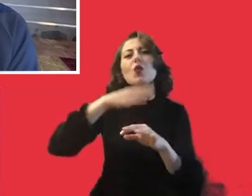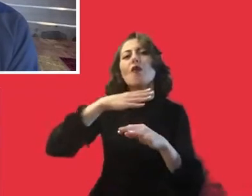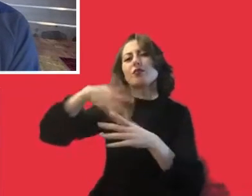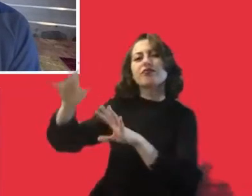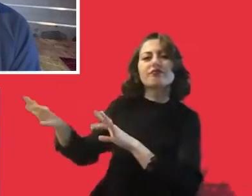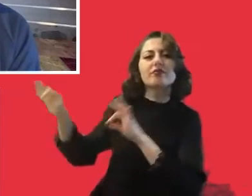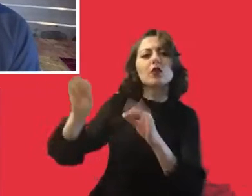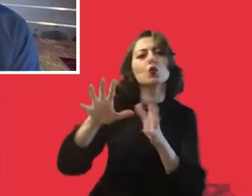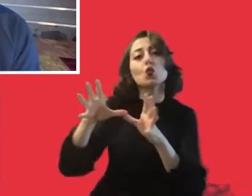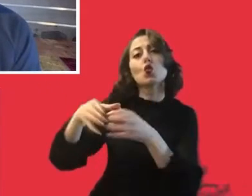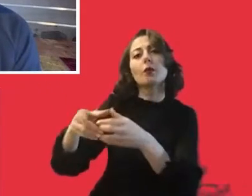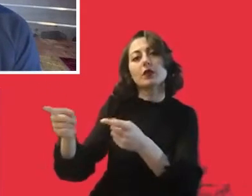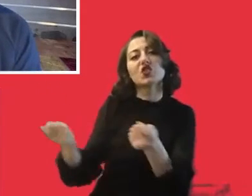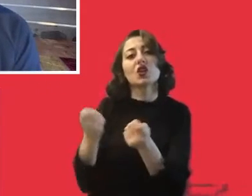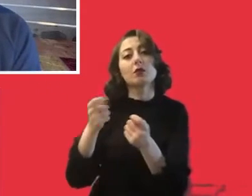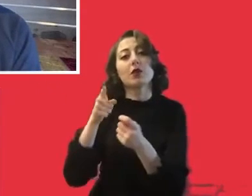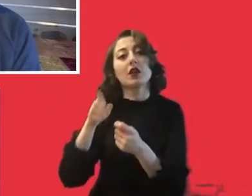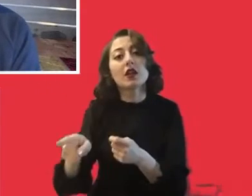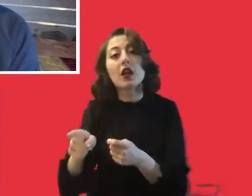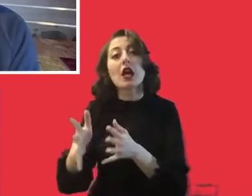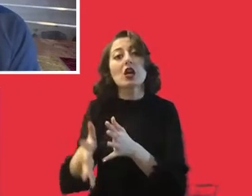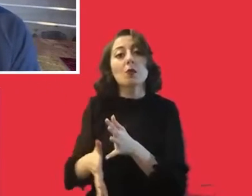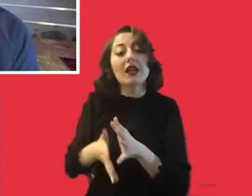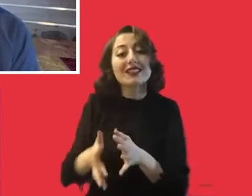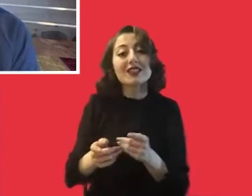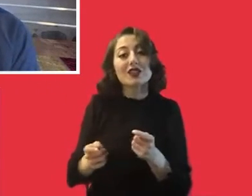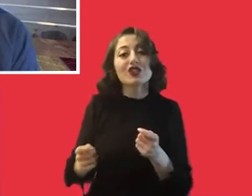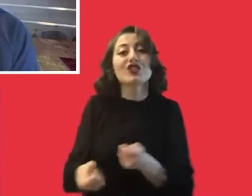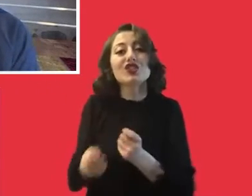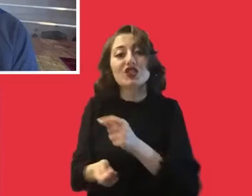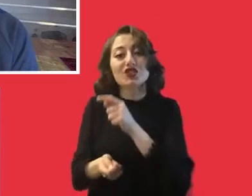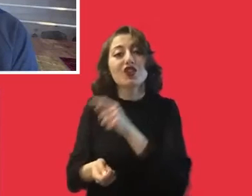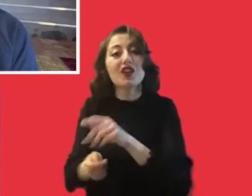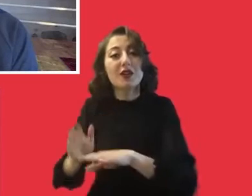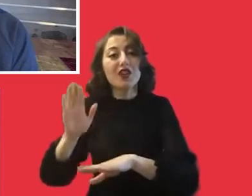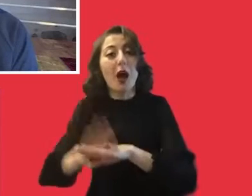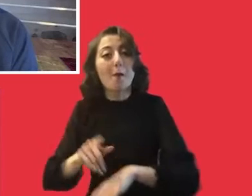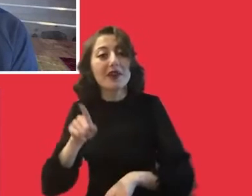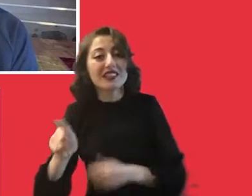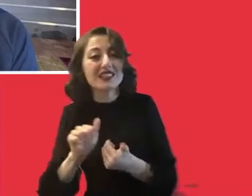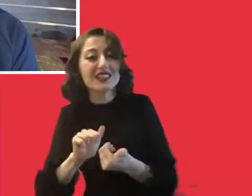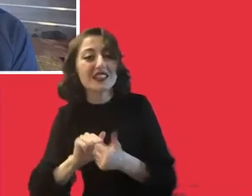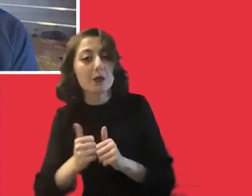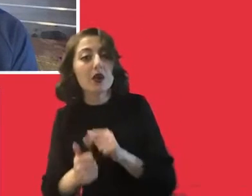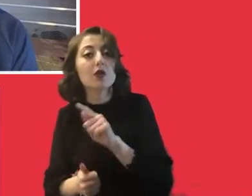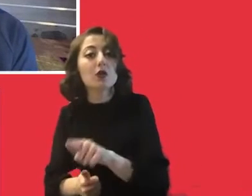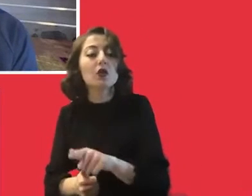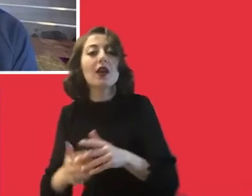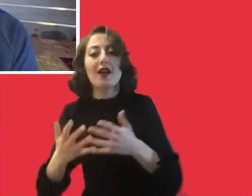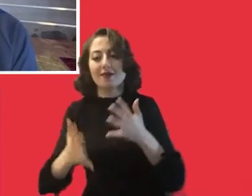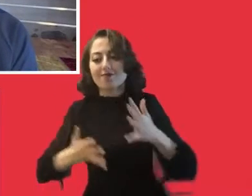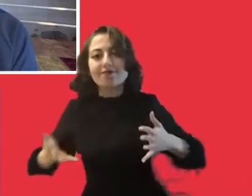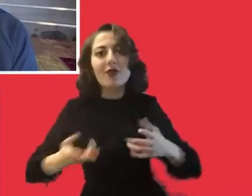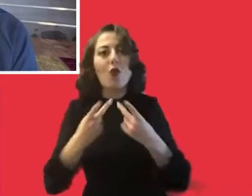immigrants. And so what we're doing is with the body movements, with the body gestures, we are trying to teach